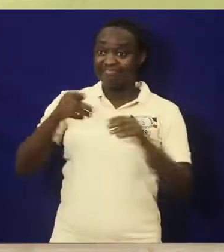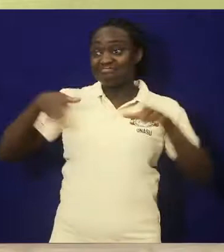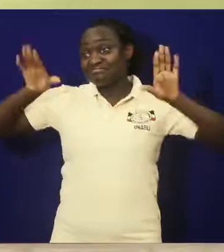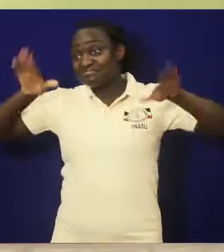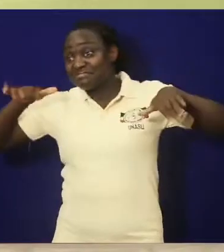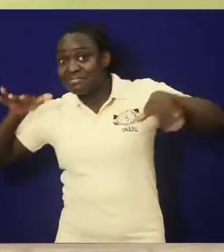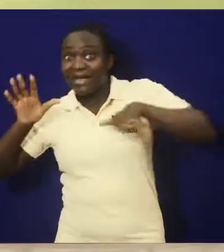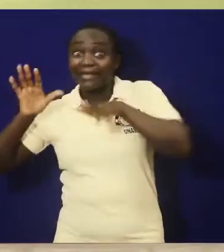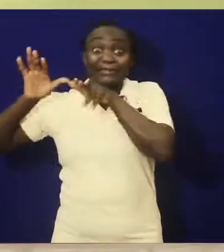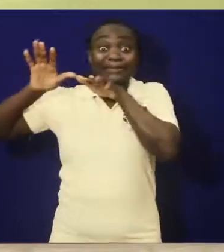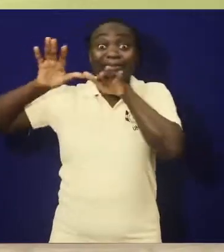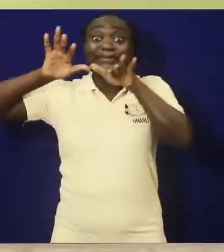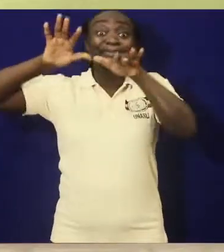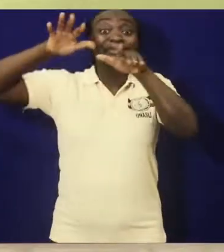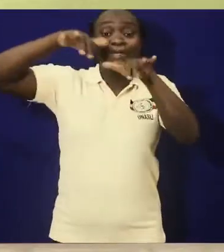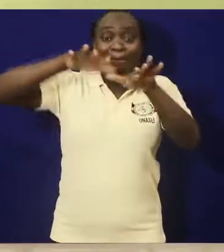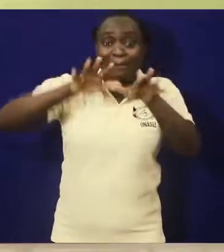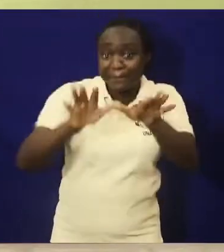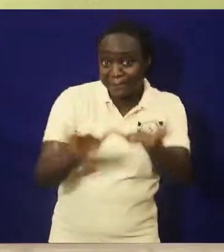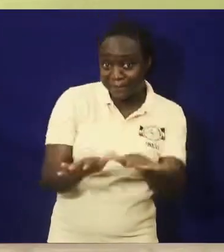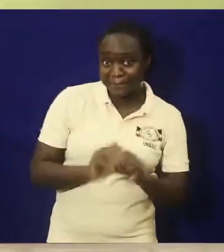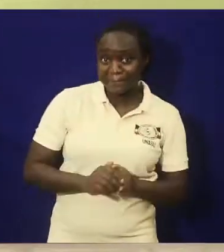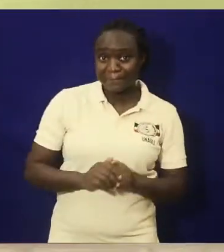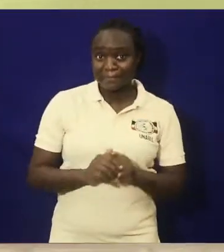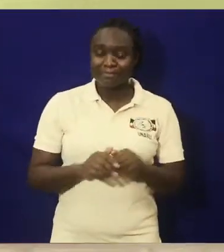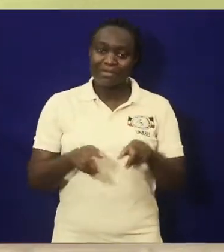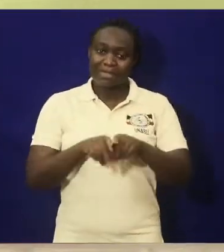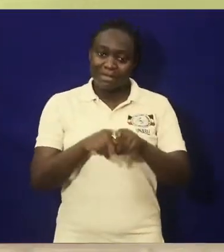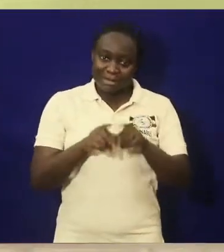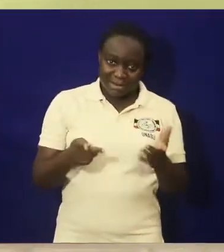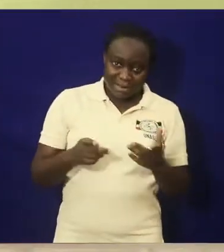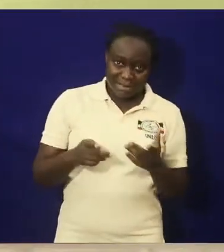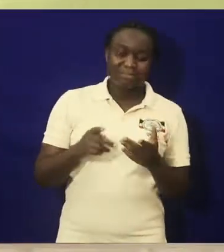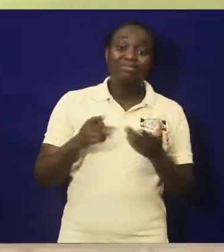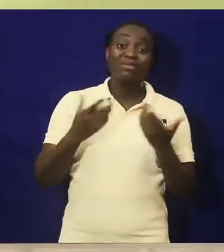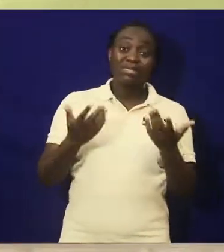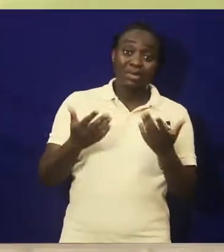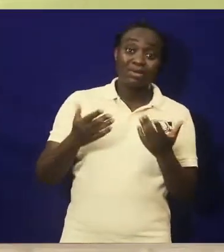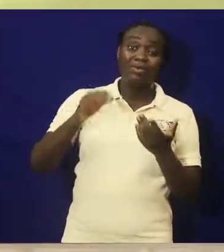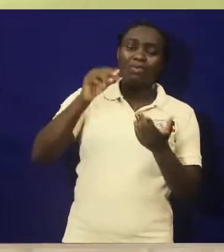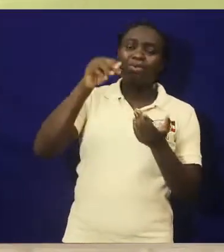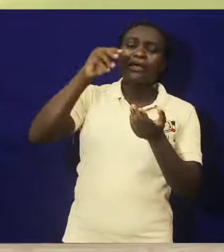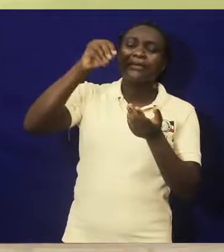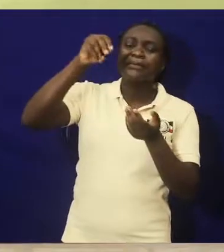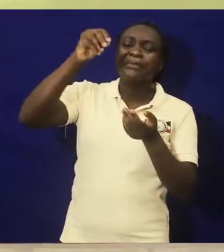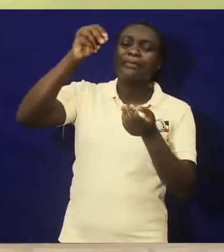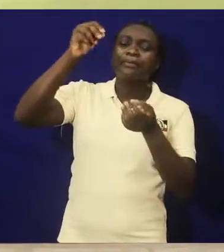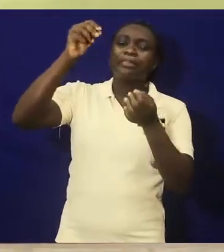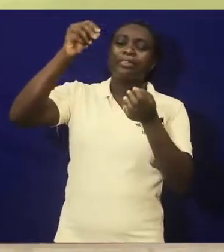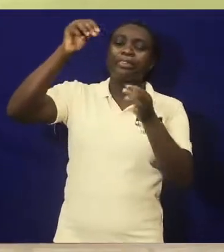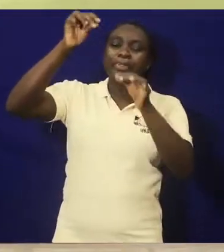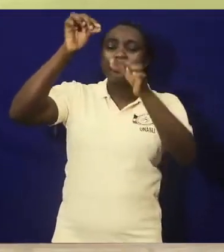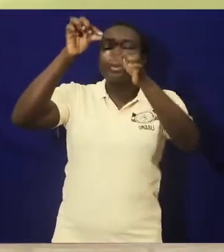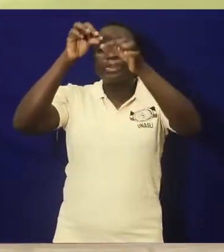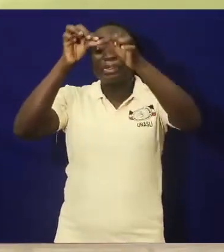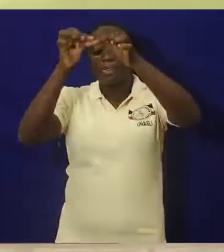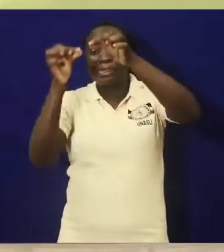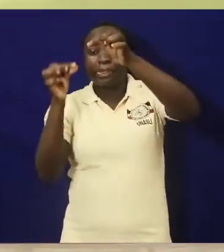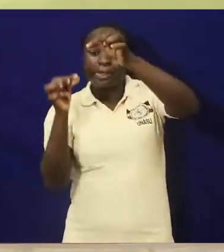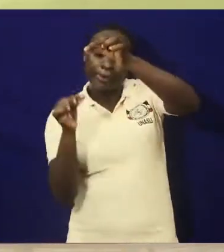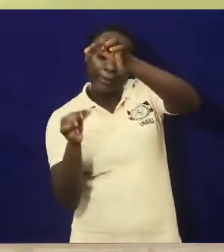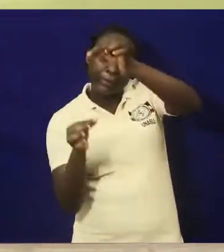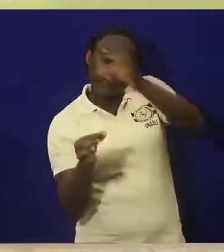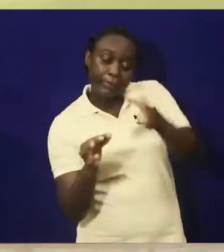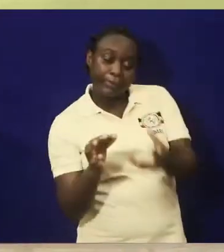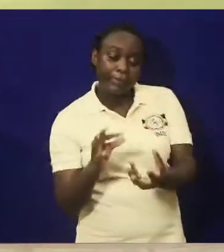pollination agents, wind, water, and animals. Pollen through pollen tubes meet